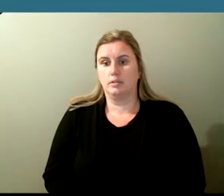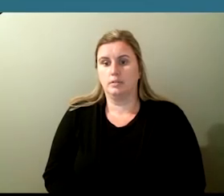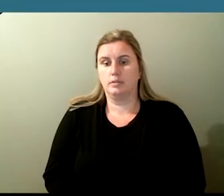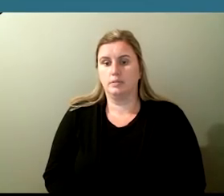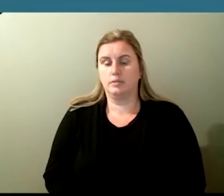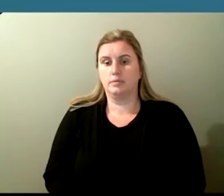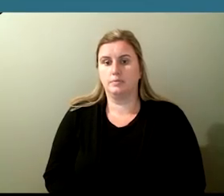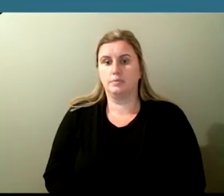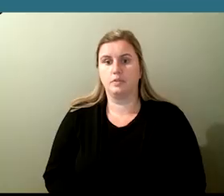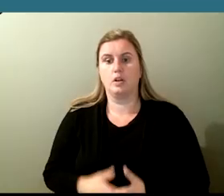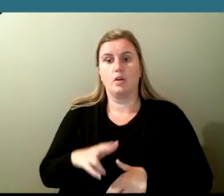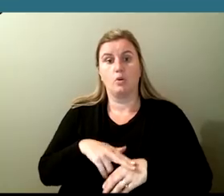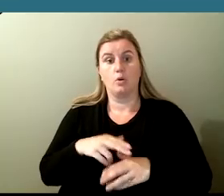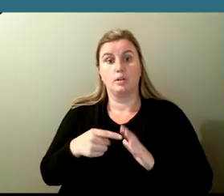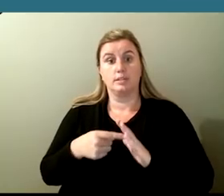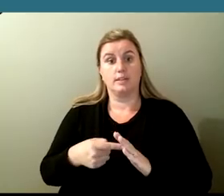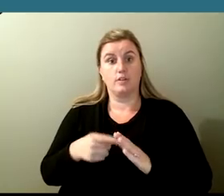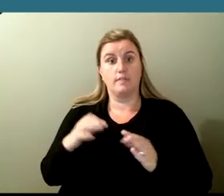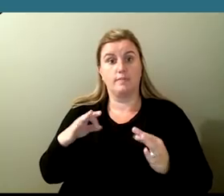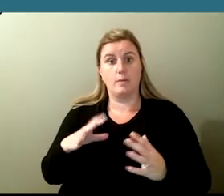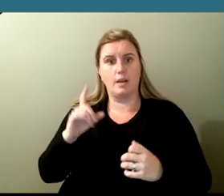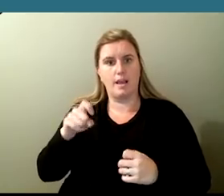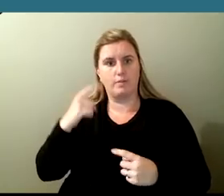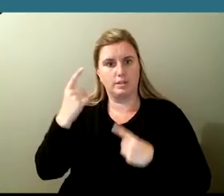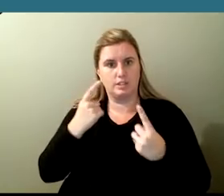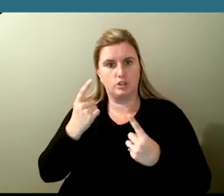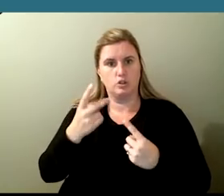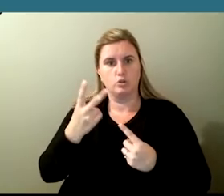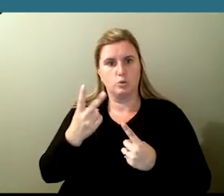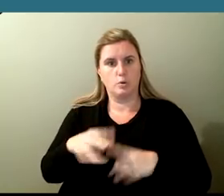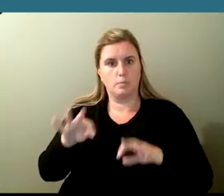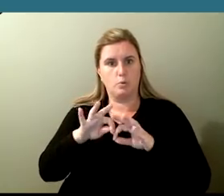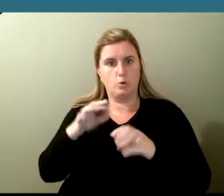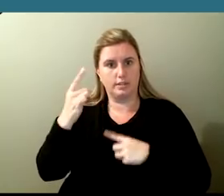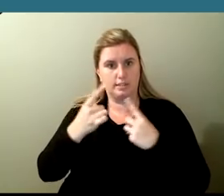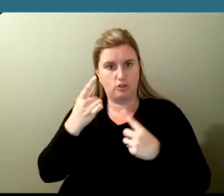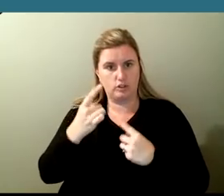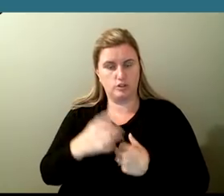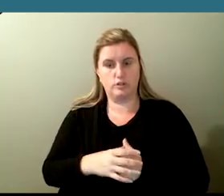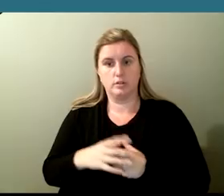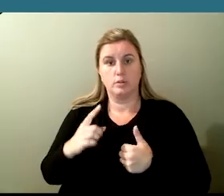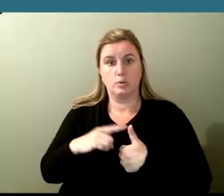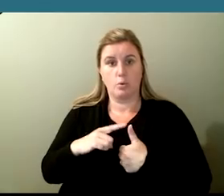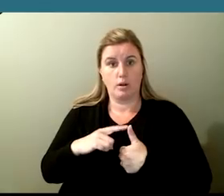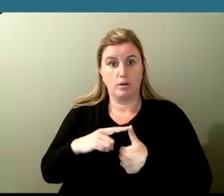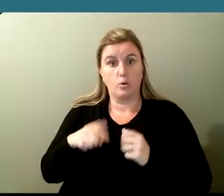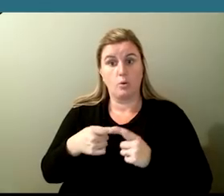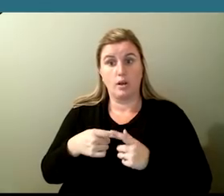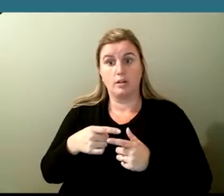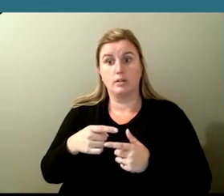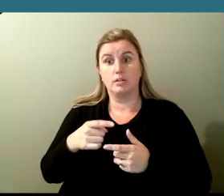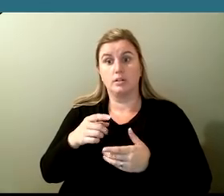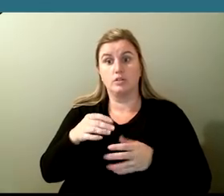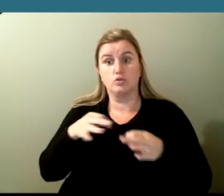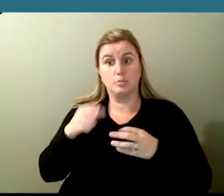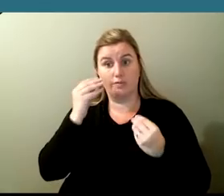Of course, when delivering feedback, we have to consider two very important considerations. Number one, when descriptive